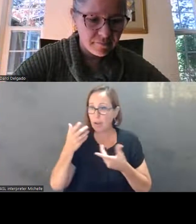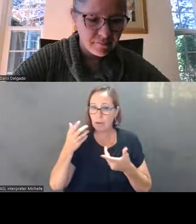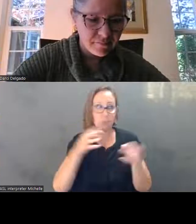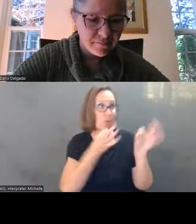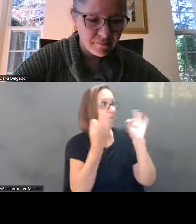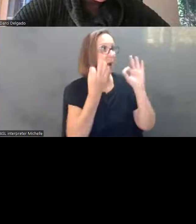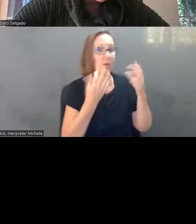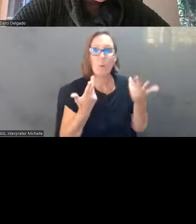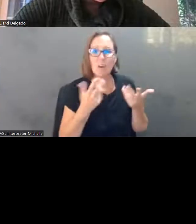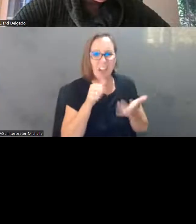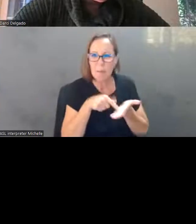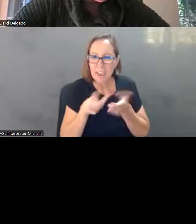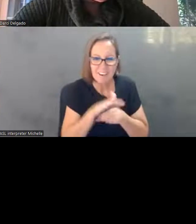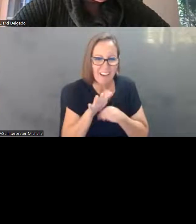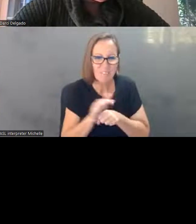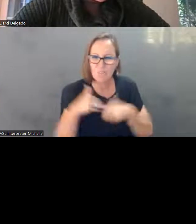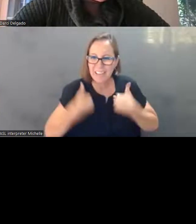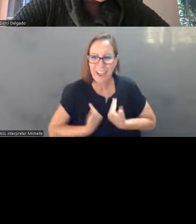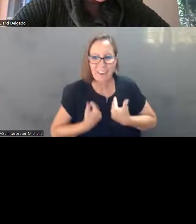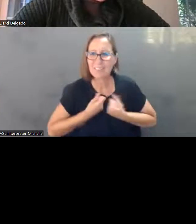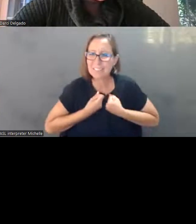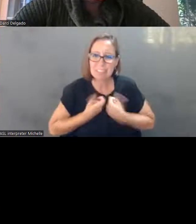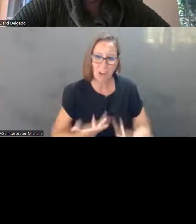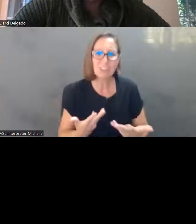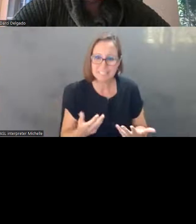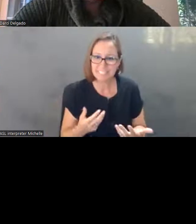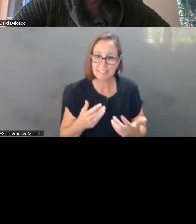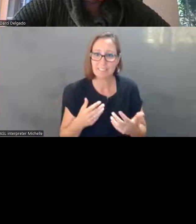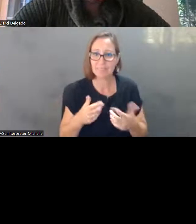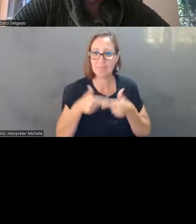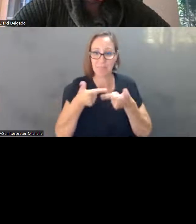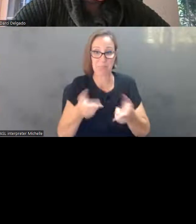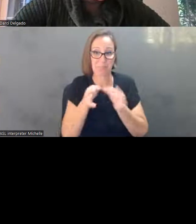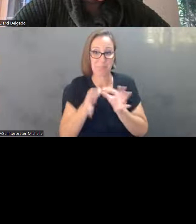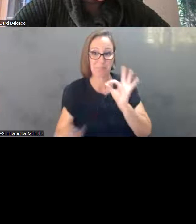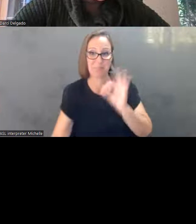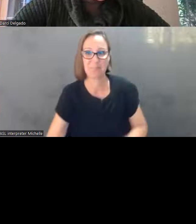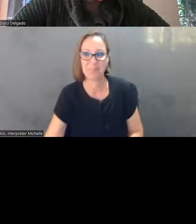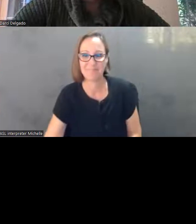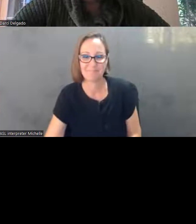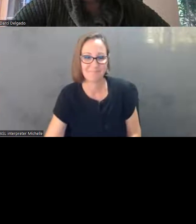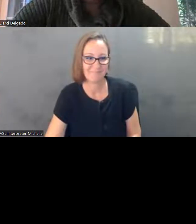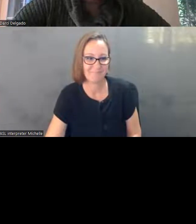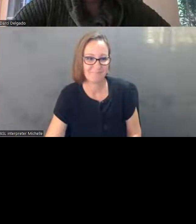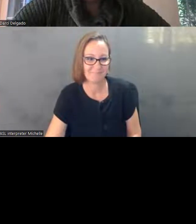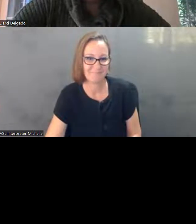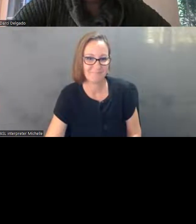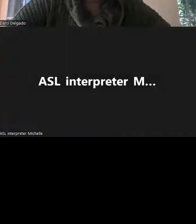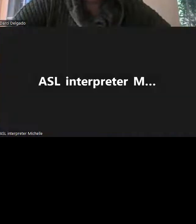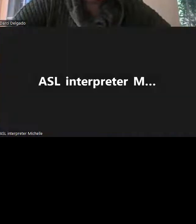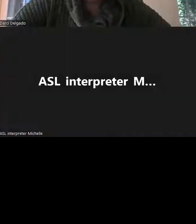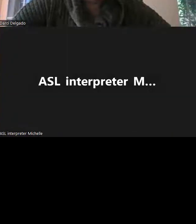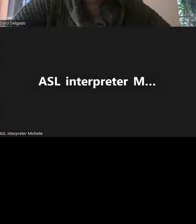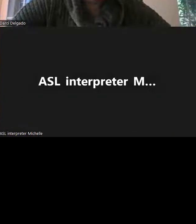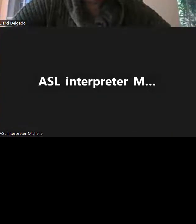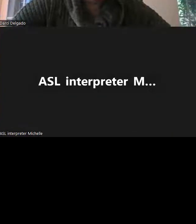we're absolutely exhausted, especially if it's at the end of our shift. If they throw pizza at us, that's great,